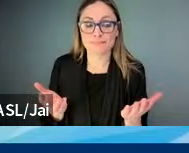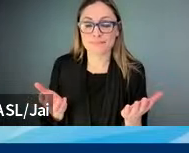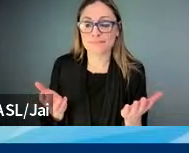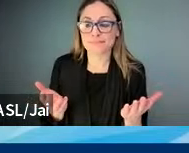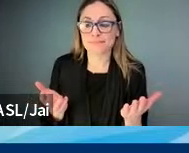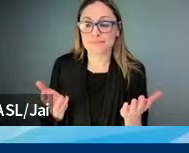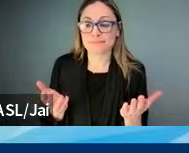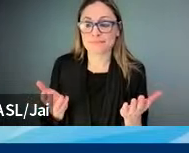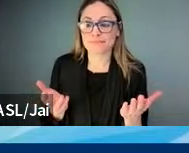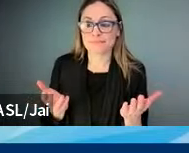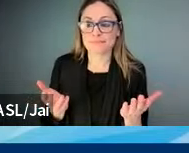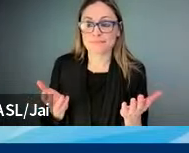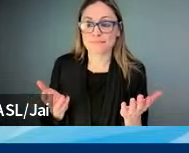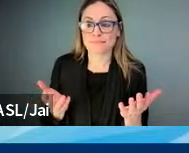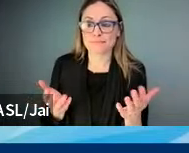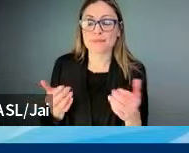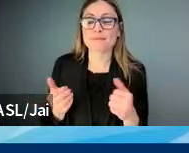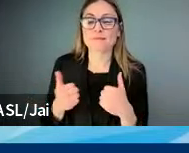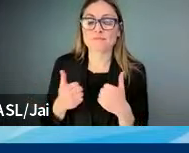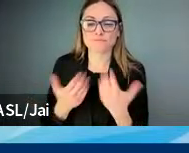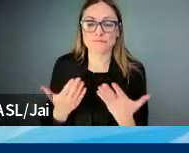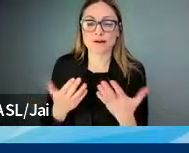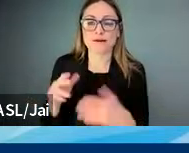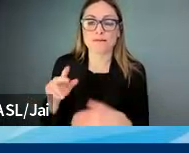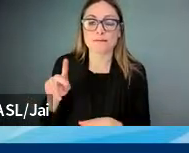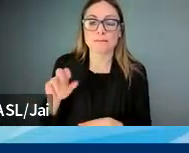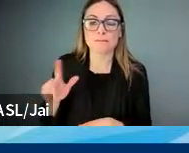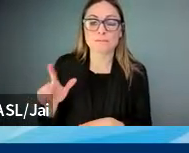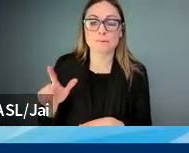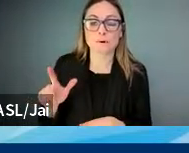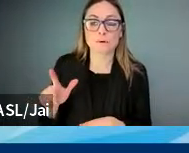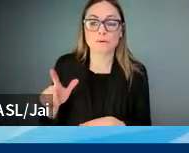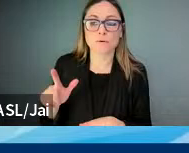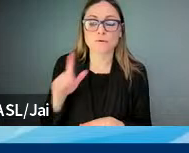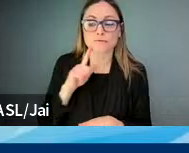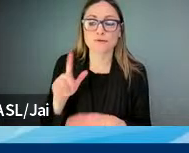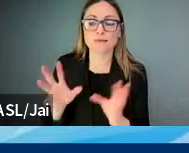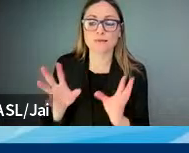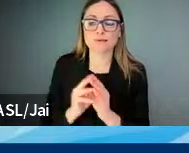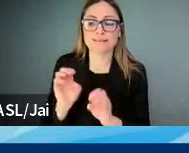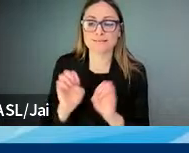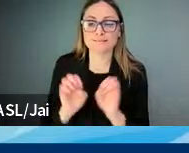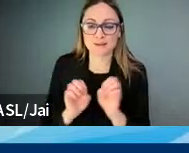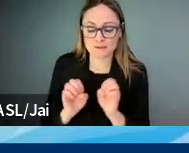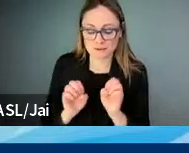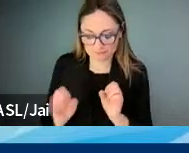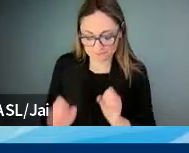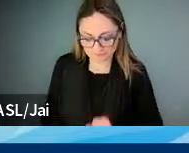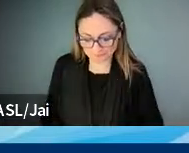if you will give the poll for our meeting evaluation.